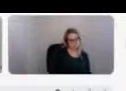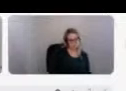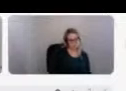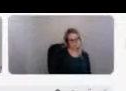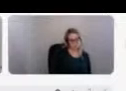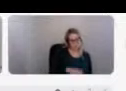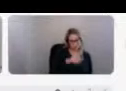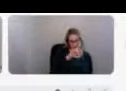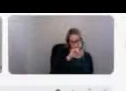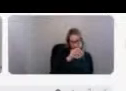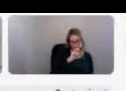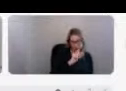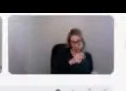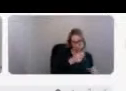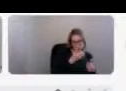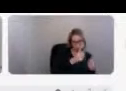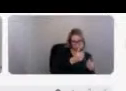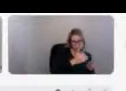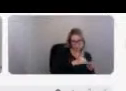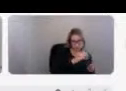linda can you try again